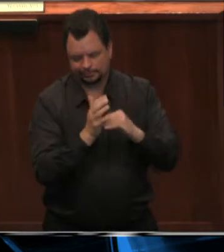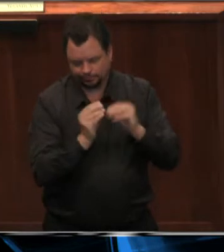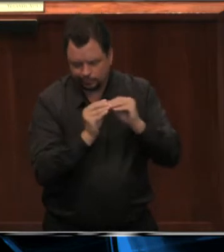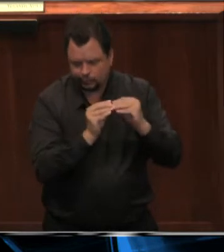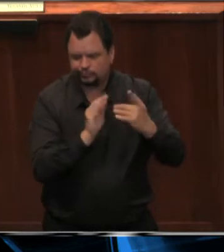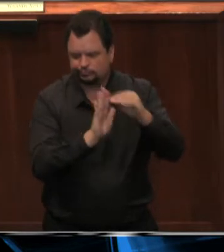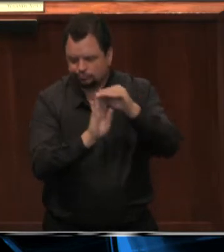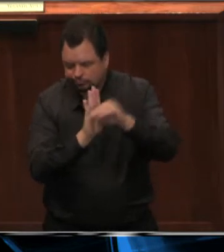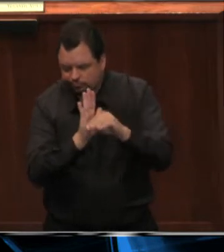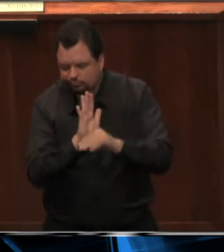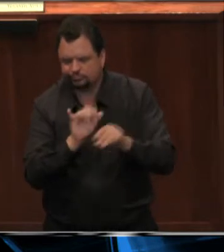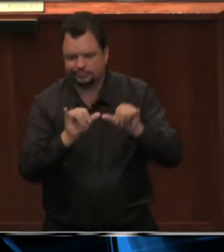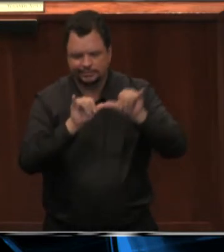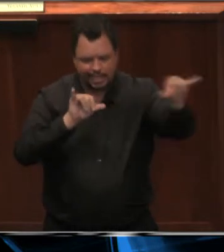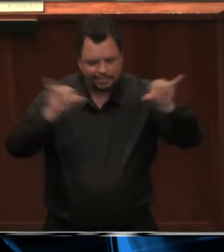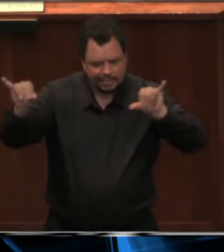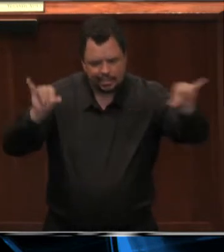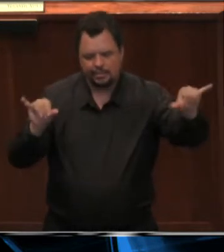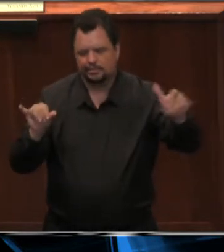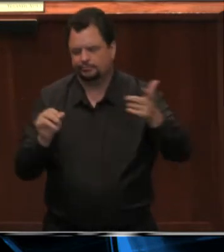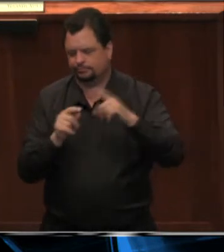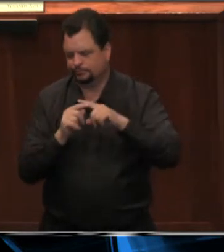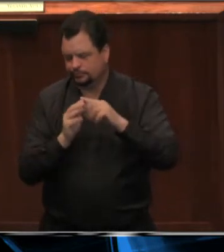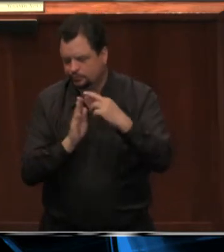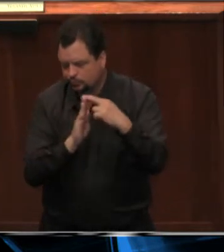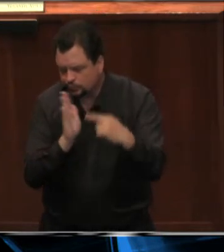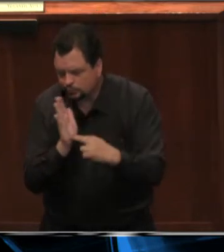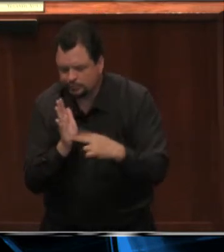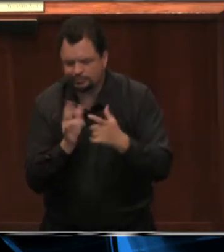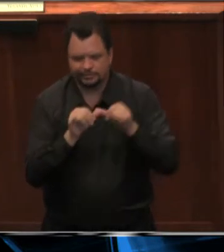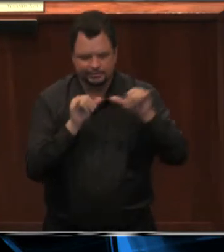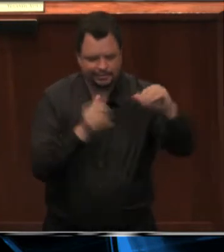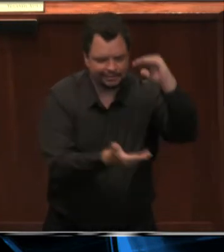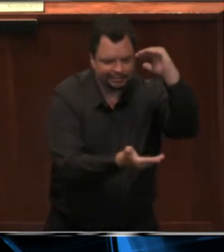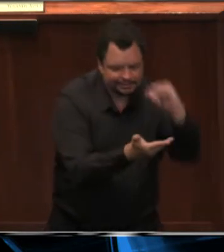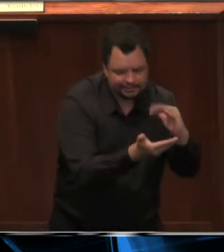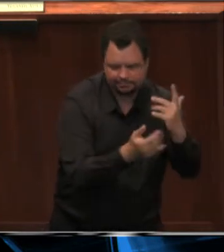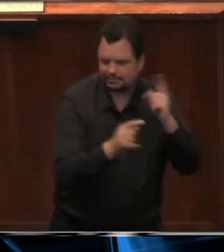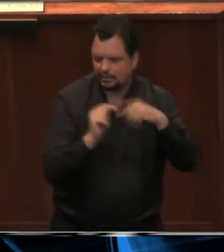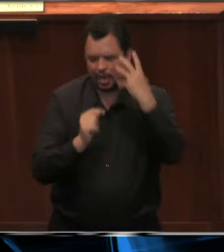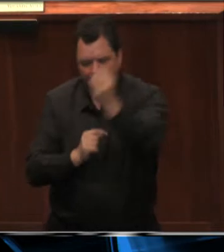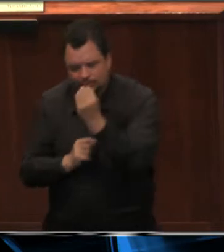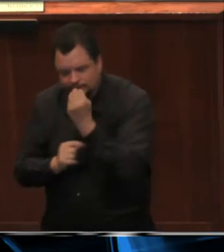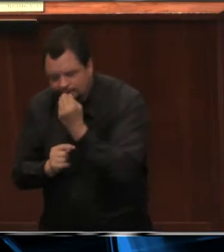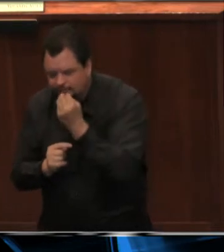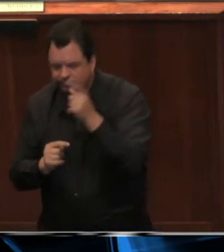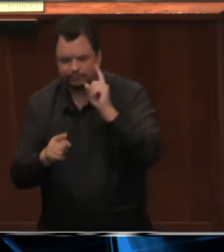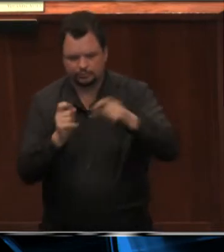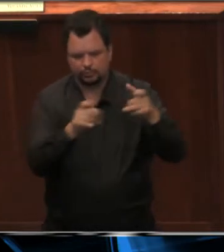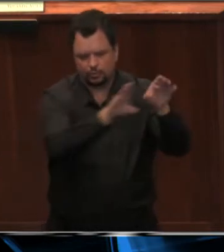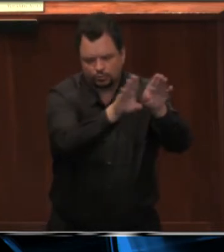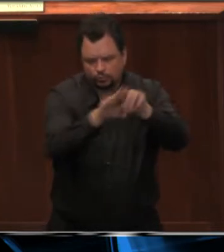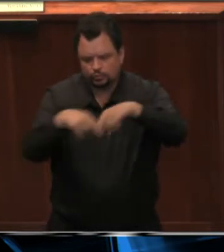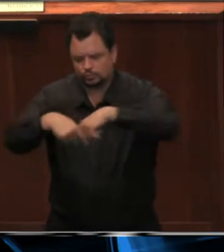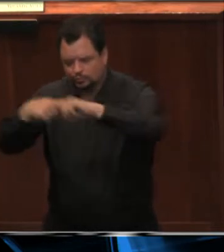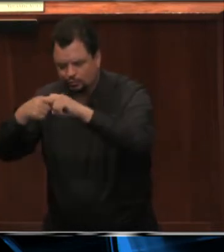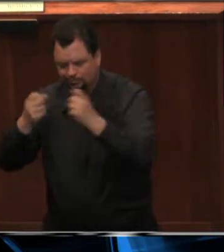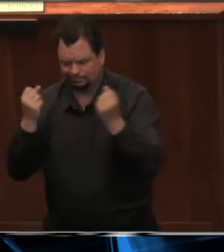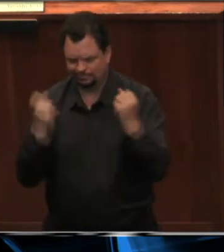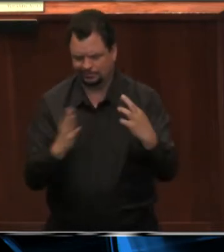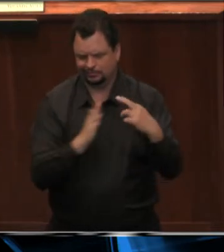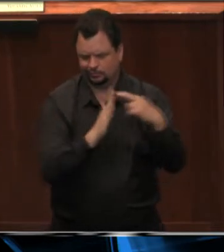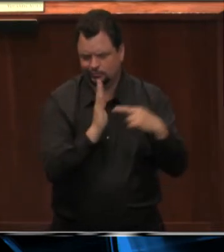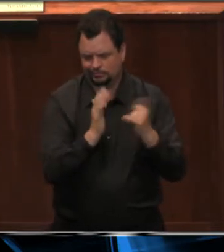including restrictions on indoor dining, rolling back some of the elective surgeries, closing